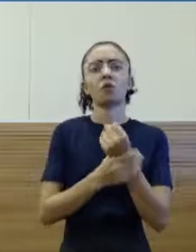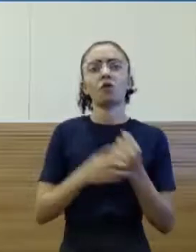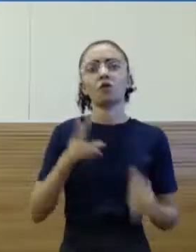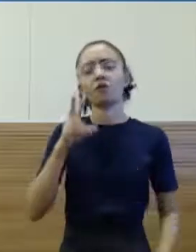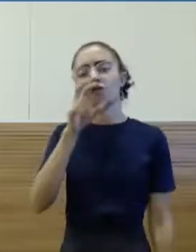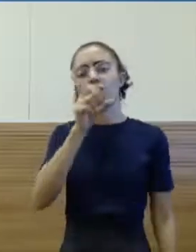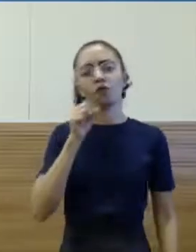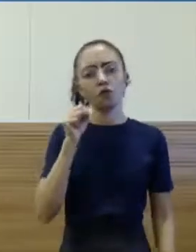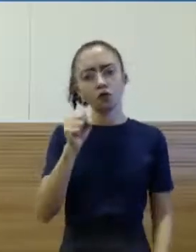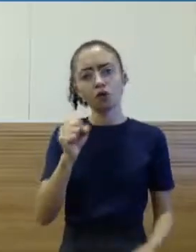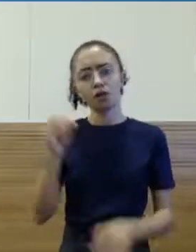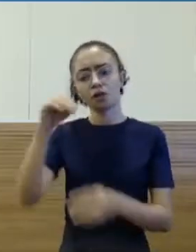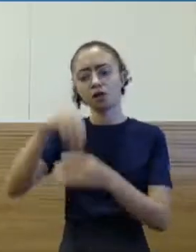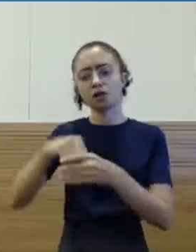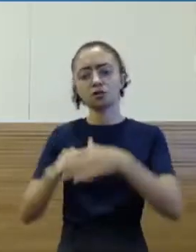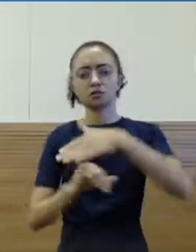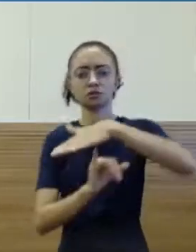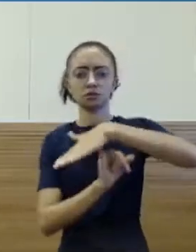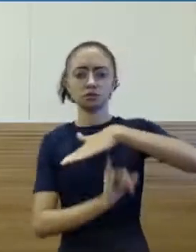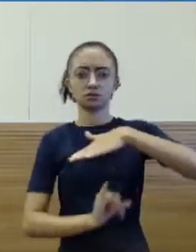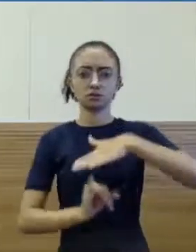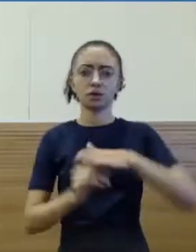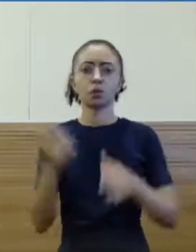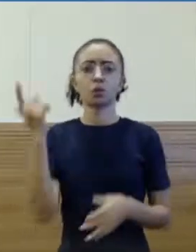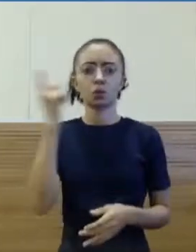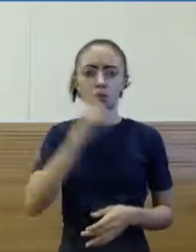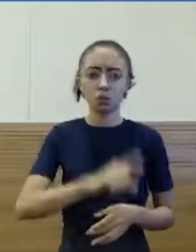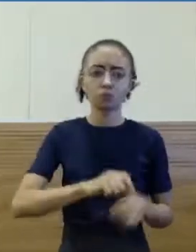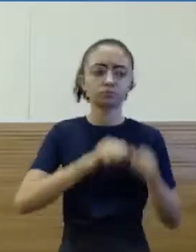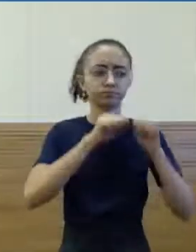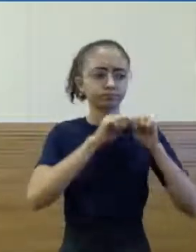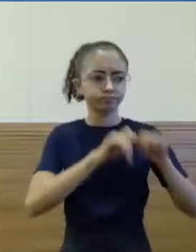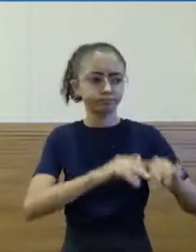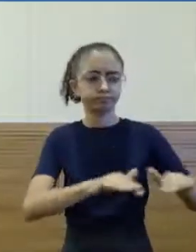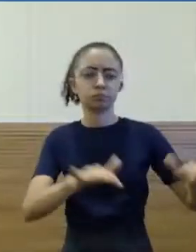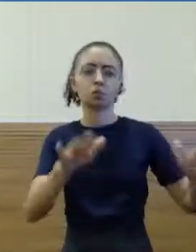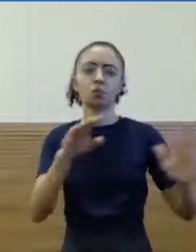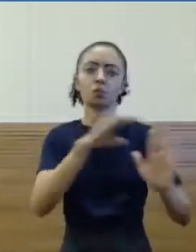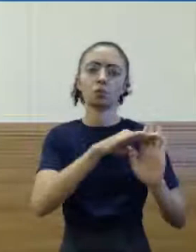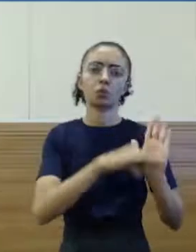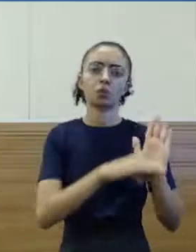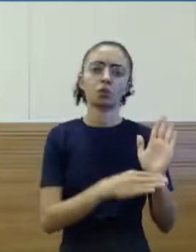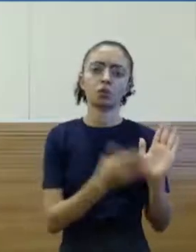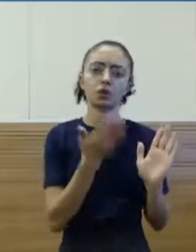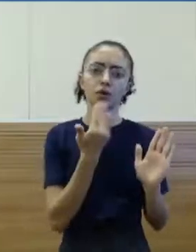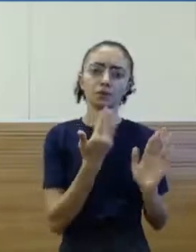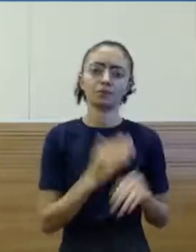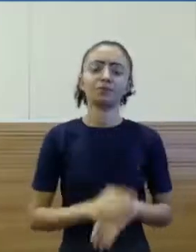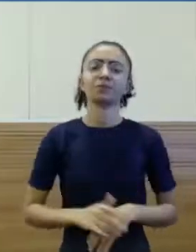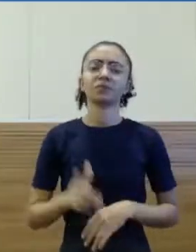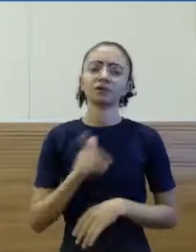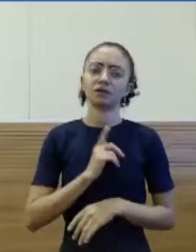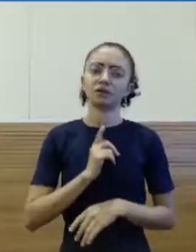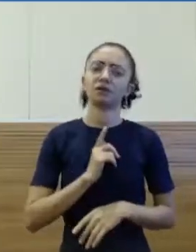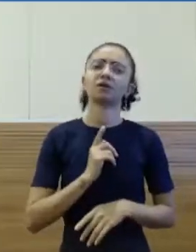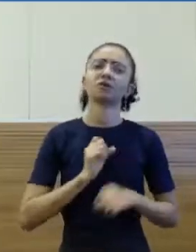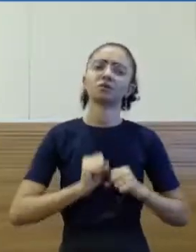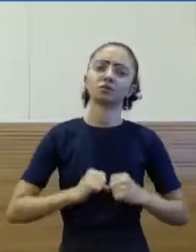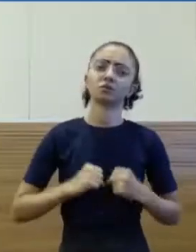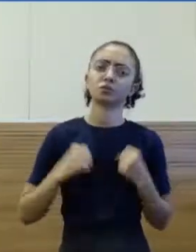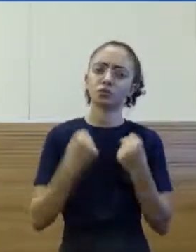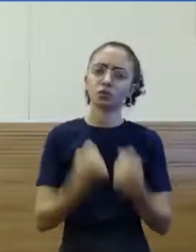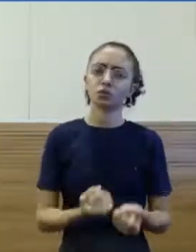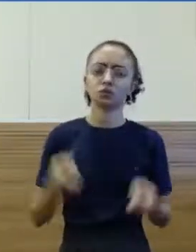to be able to implement the dietary guidelines. And besides the effort in